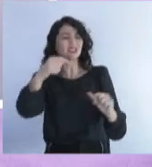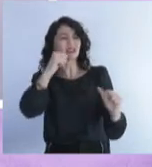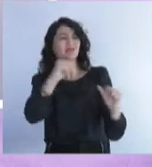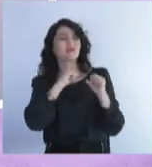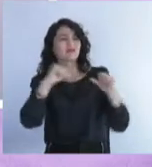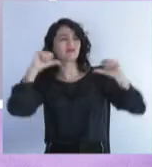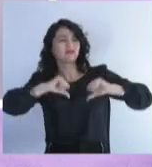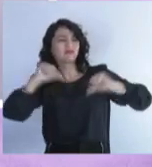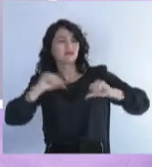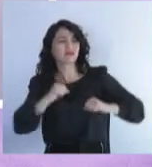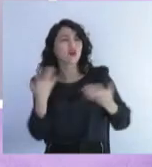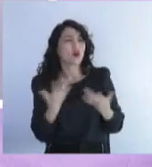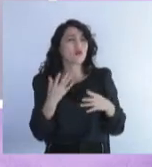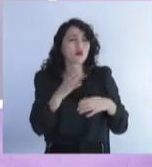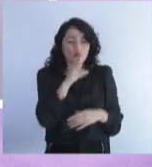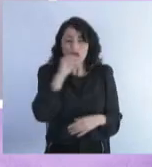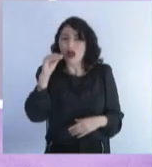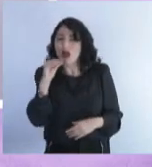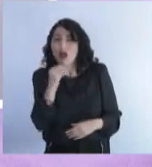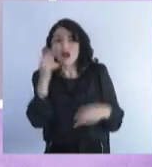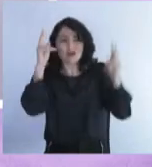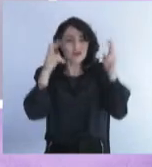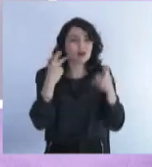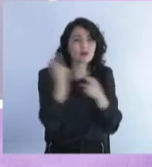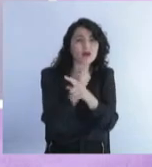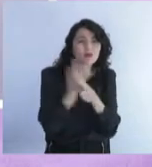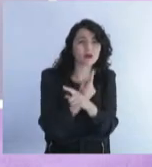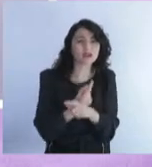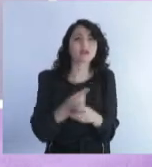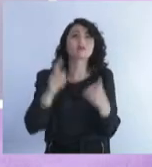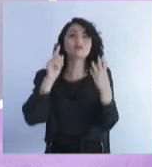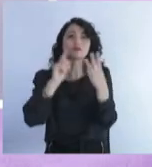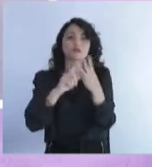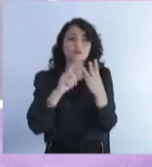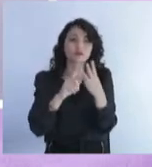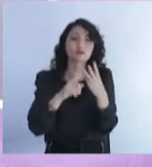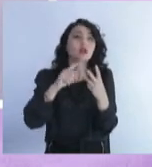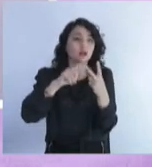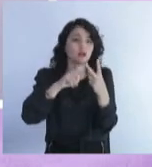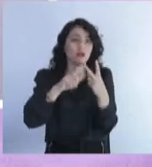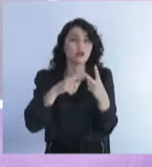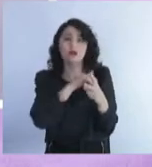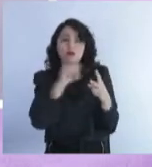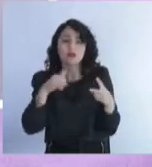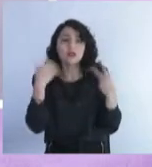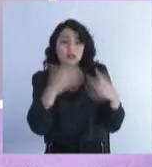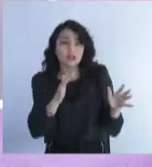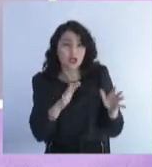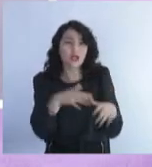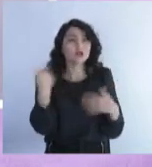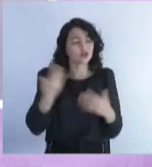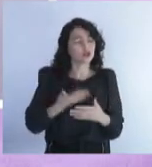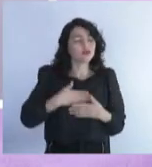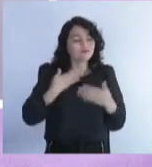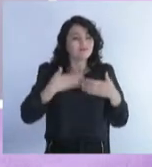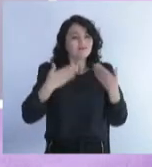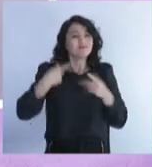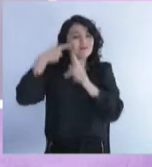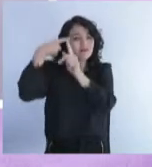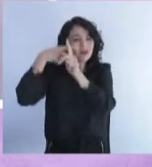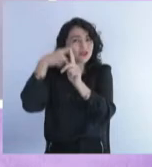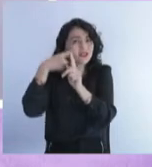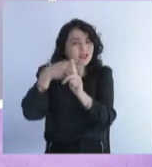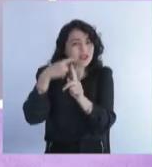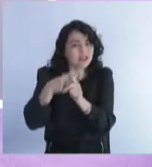talk a lot about how to do that. And then there's the positive side of self-management, staying optimistic, seeing